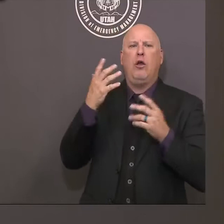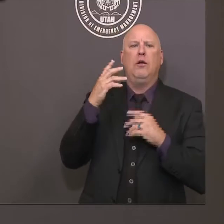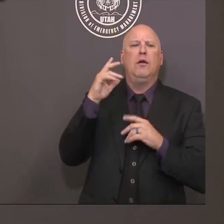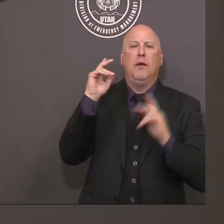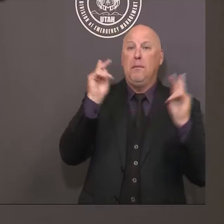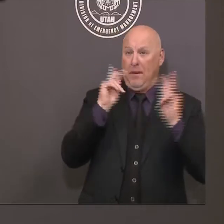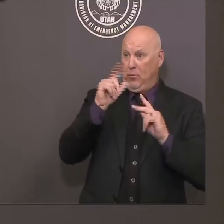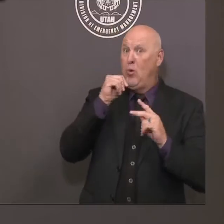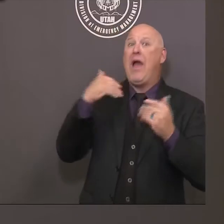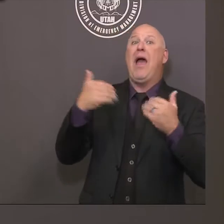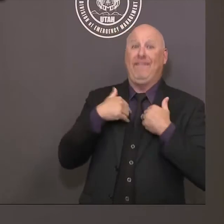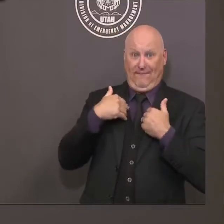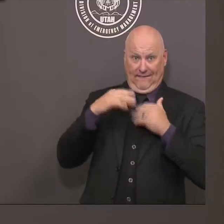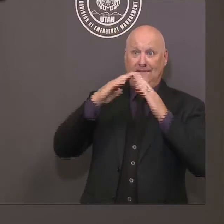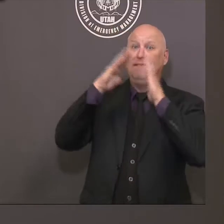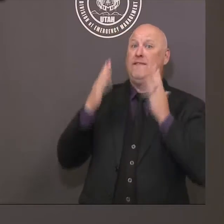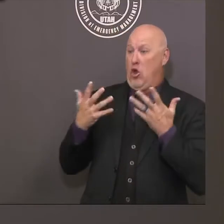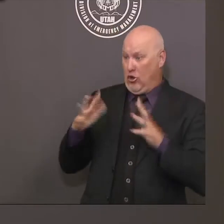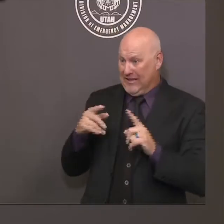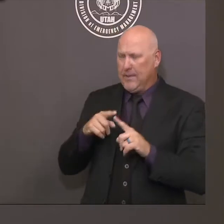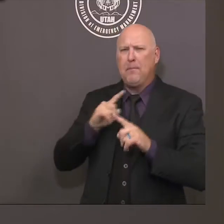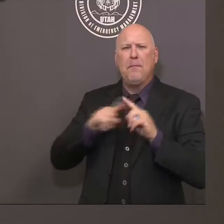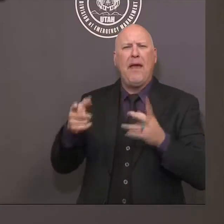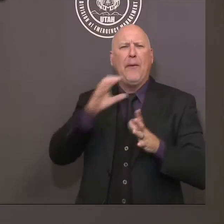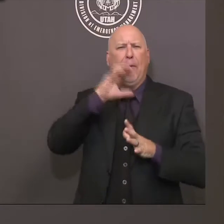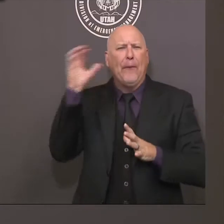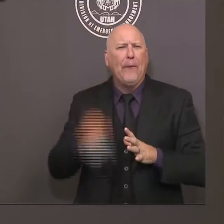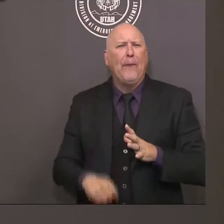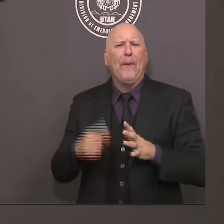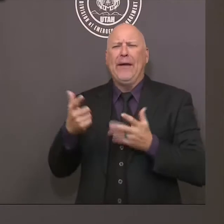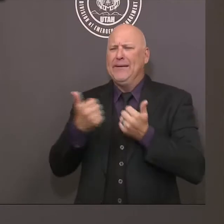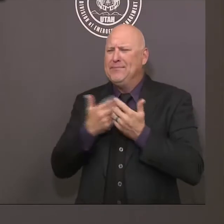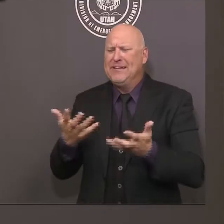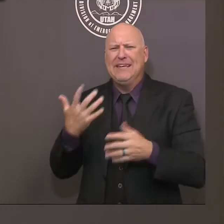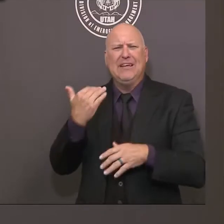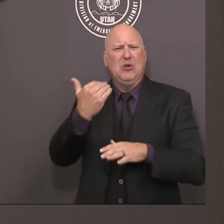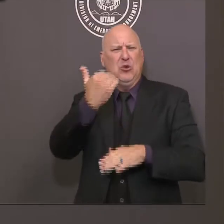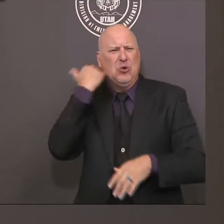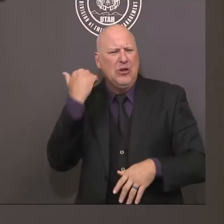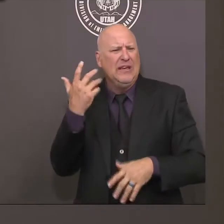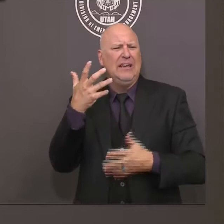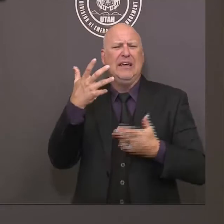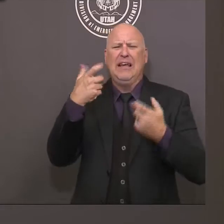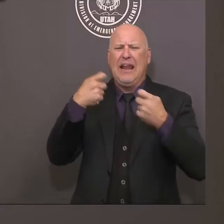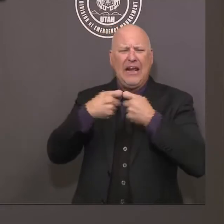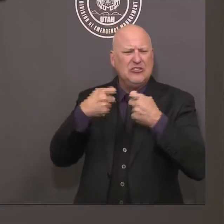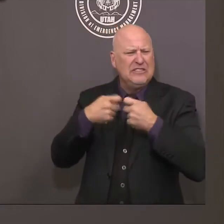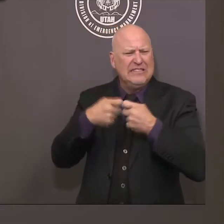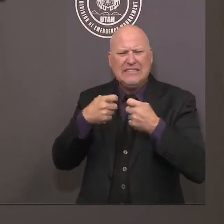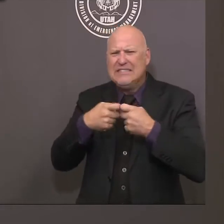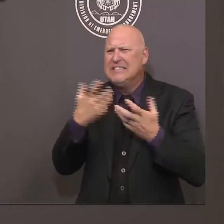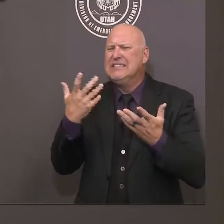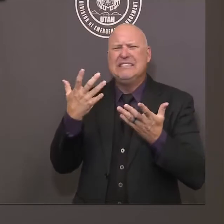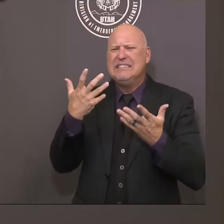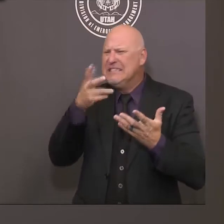are recommending that there be significant investments in training-ready investments for rapid reskilling and upskilling. While we